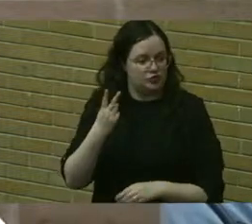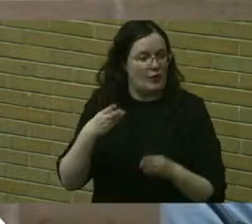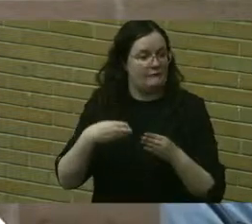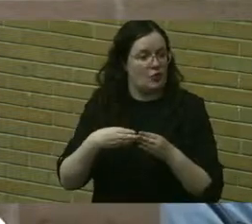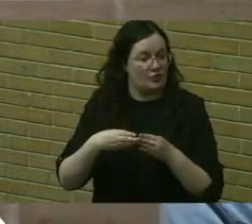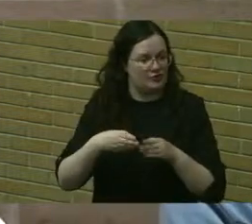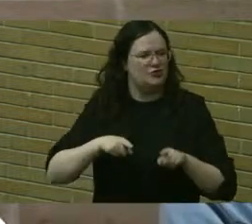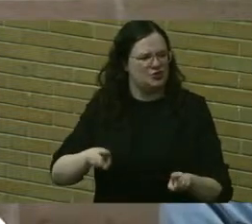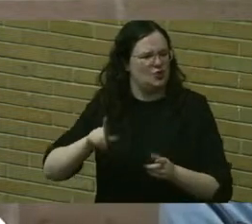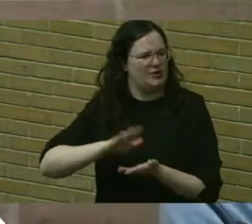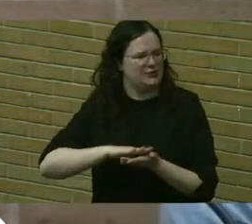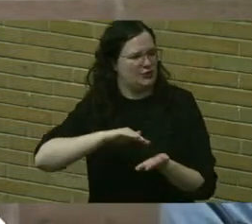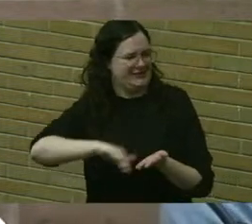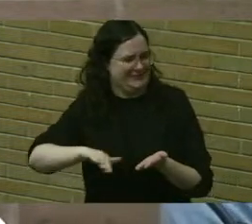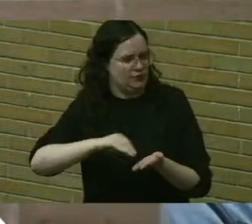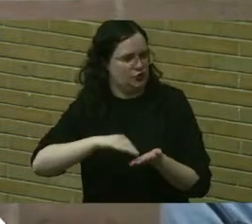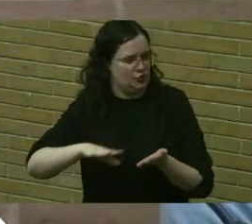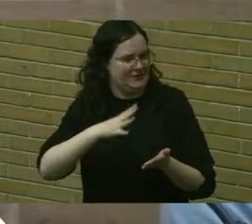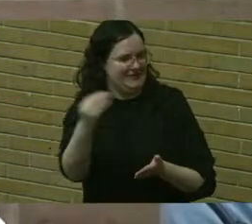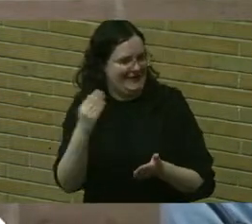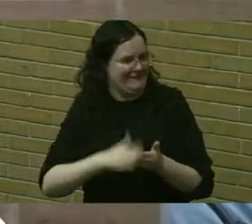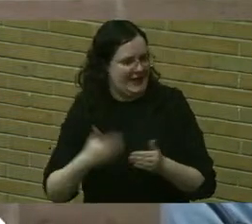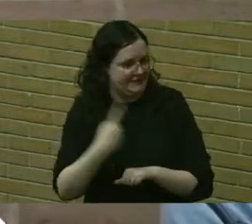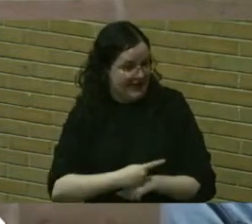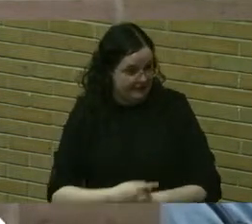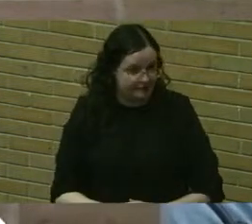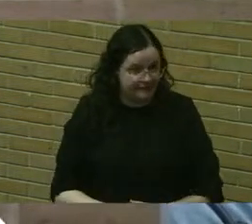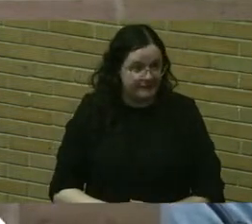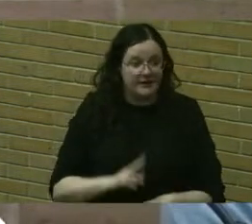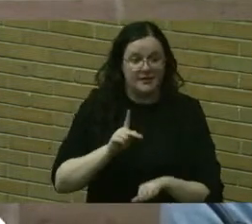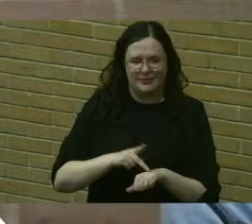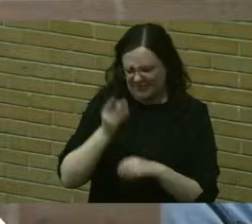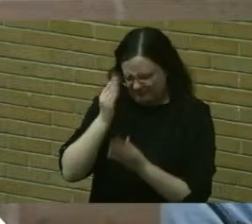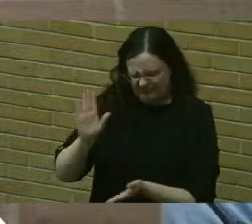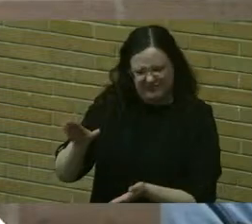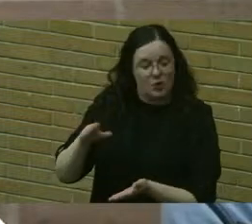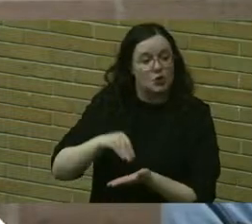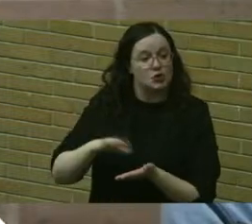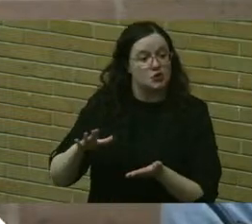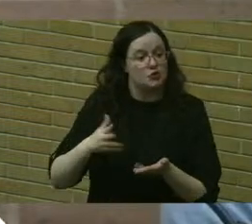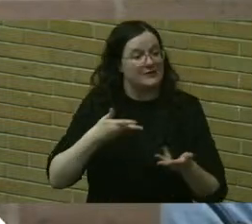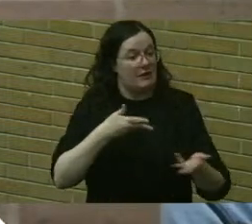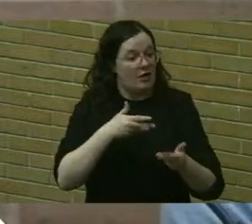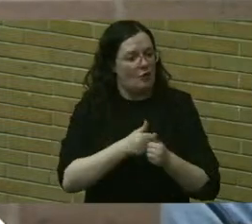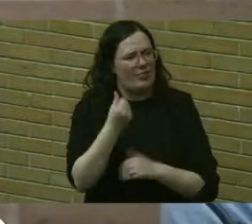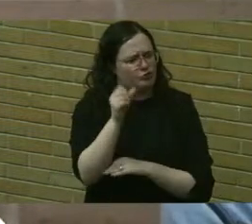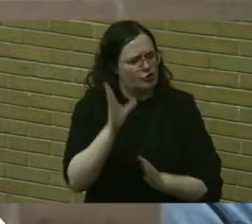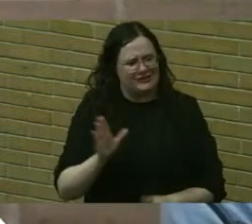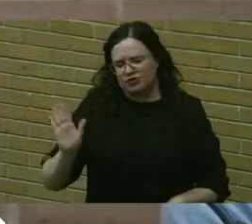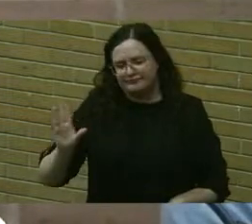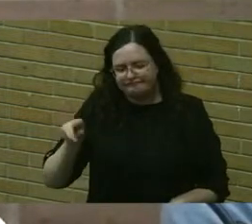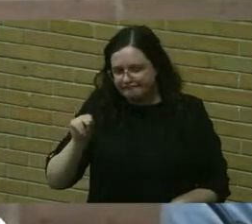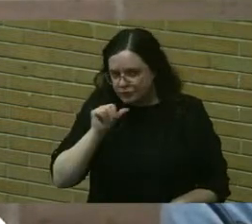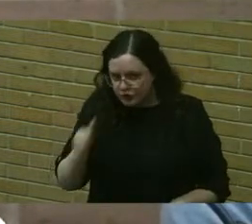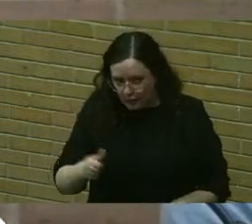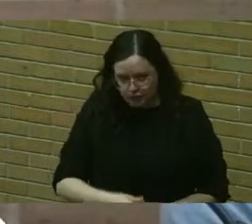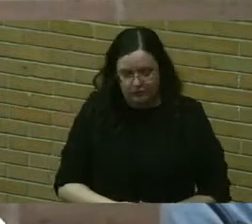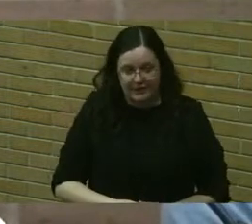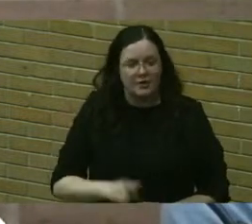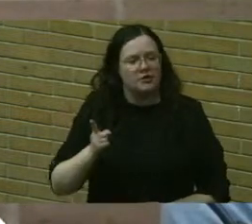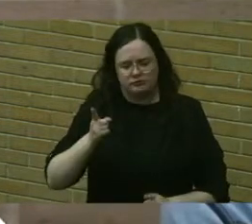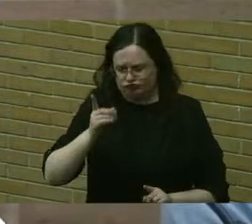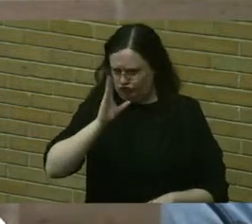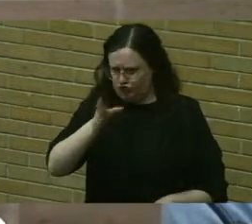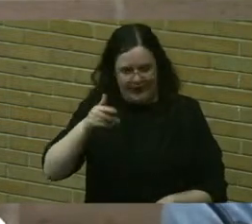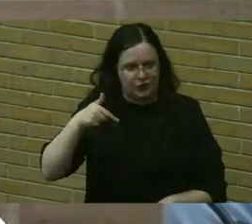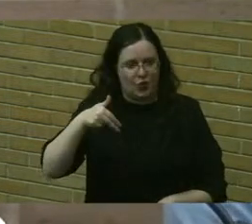dismissal time. She recommended that students should not engage with any of the protesters, but rather walk or ride home directly